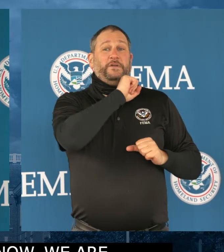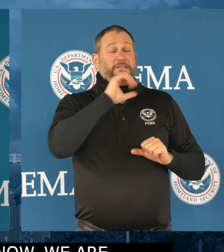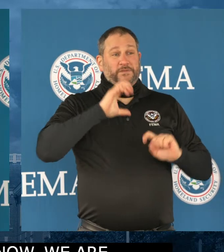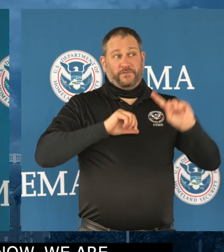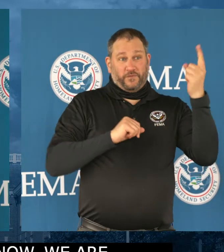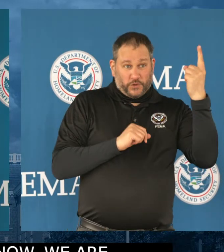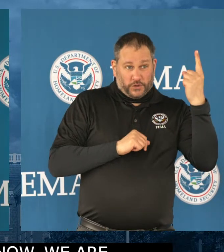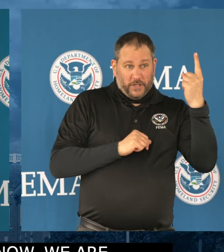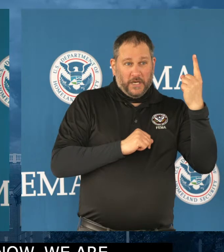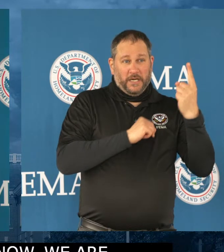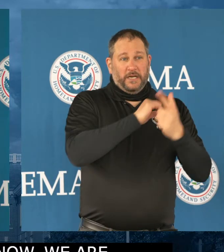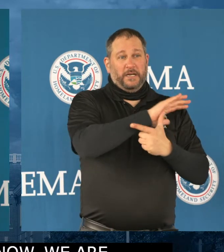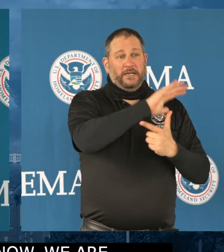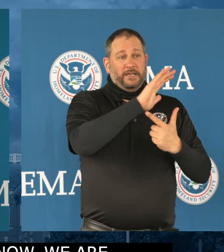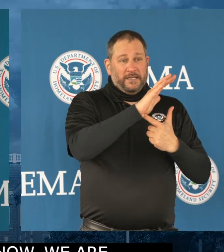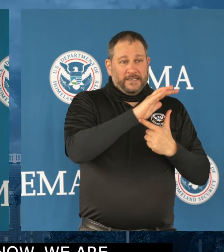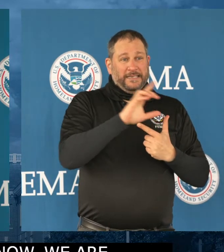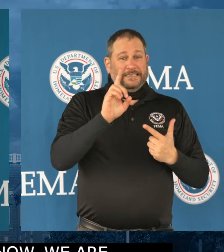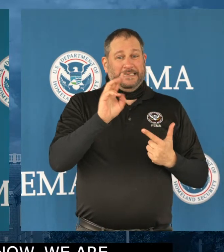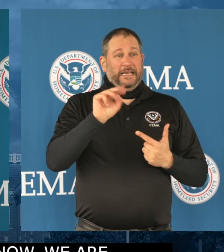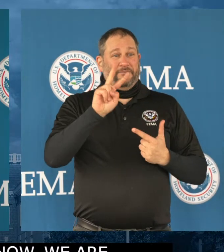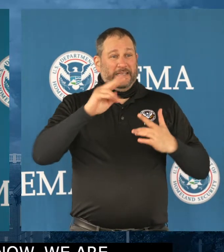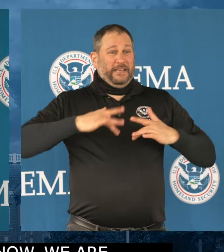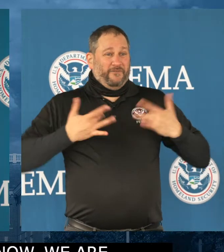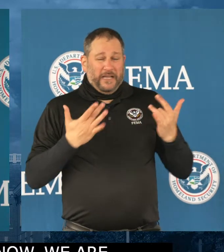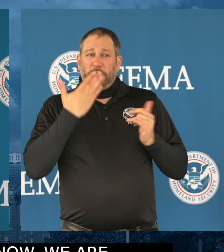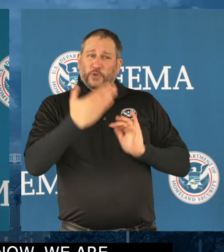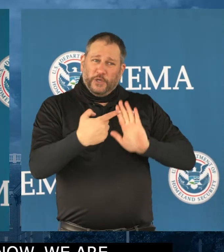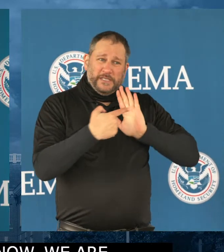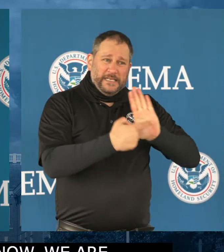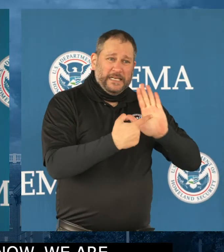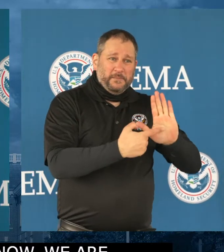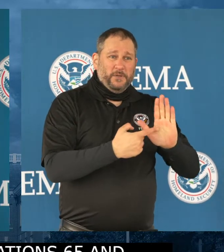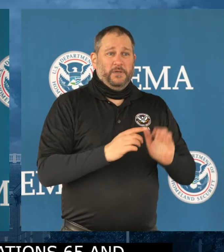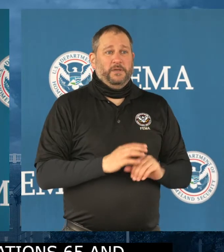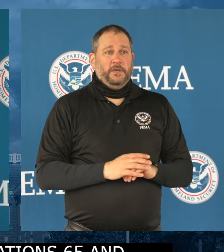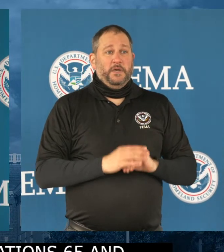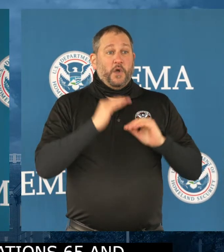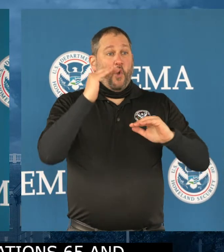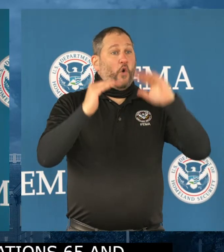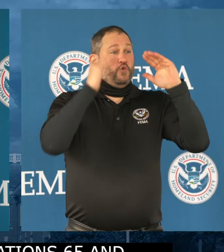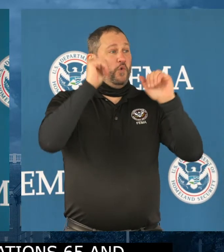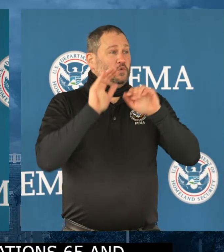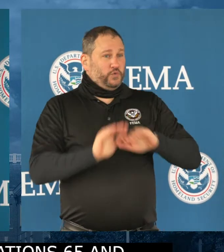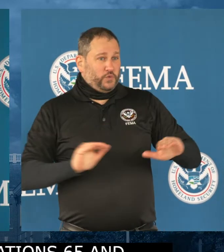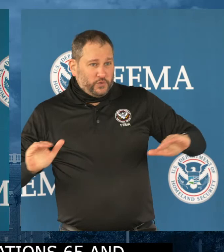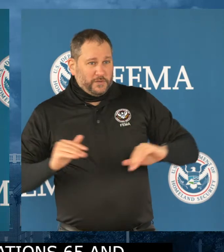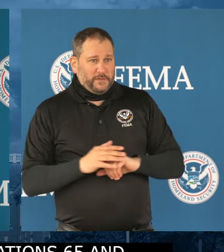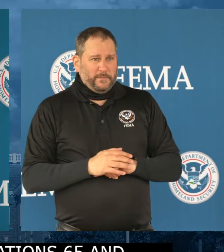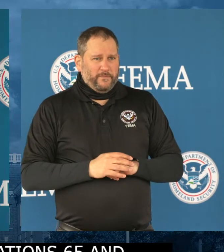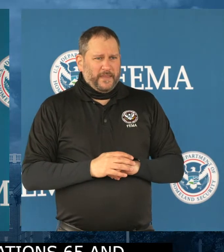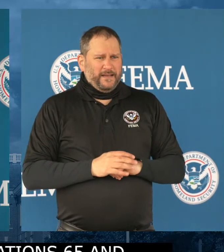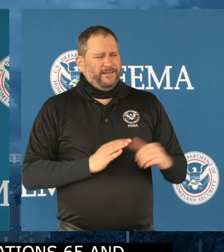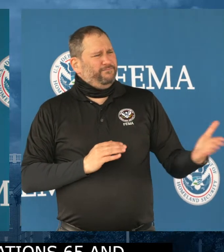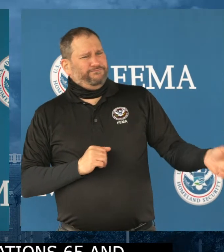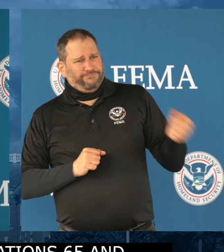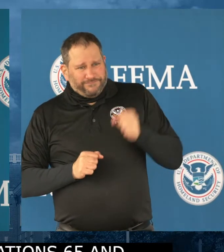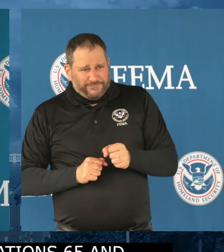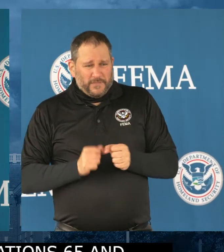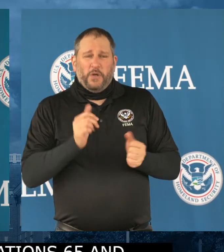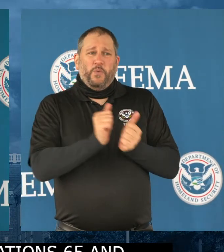DMV events were a good example of it, is adult children bringing their parents in for this